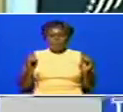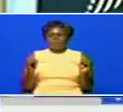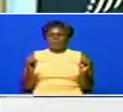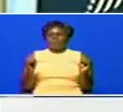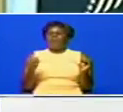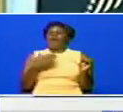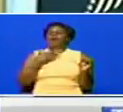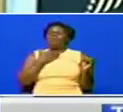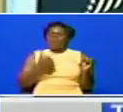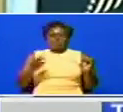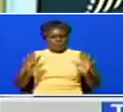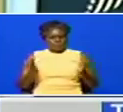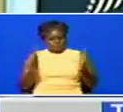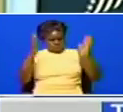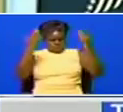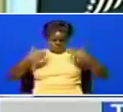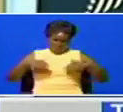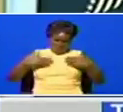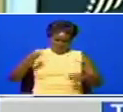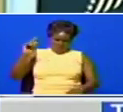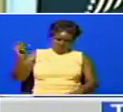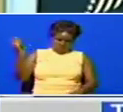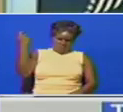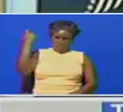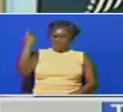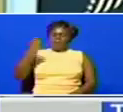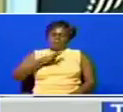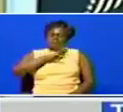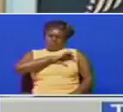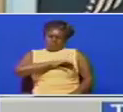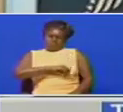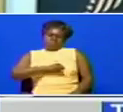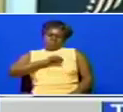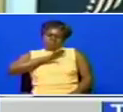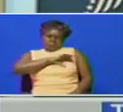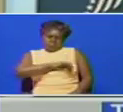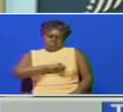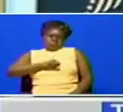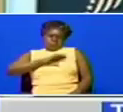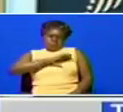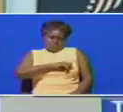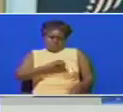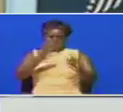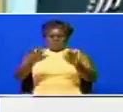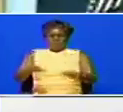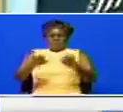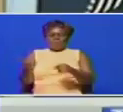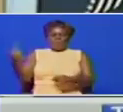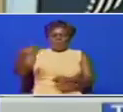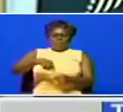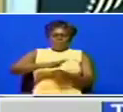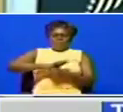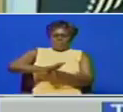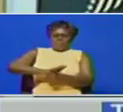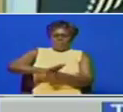Now, I want to congratulate the people of Kenya for their patience and their calm, and for turning out in large numbers